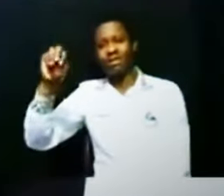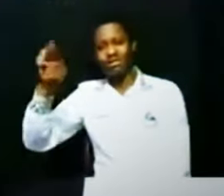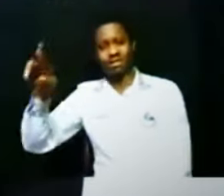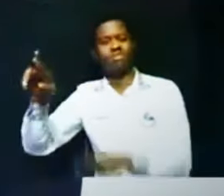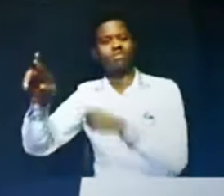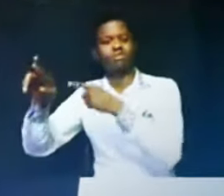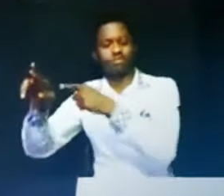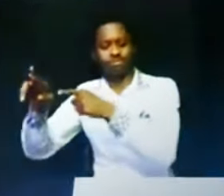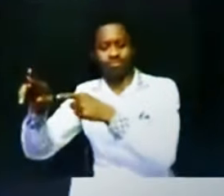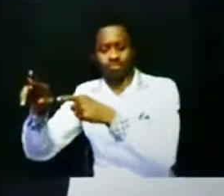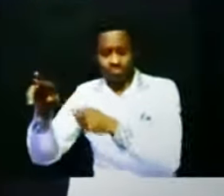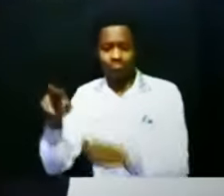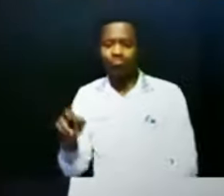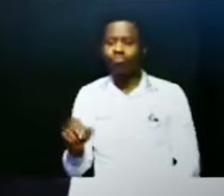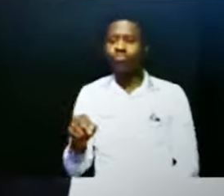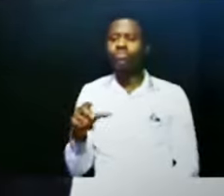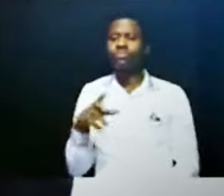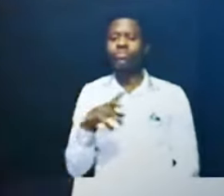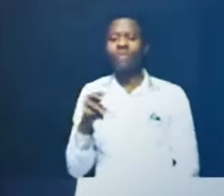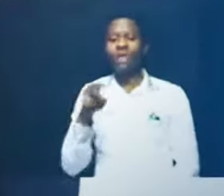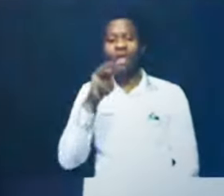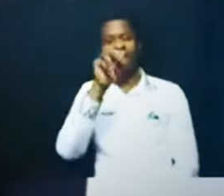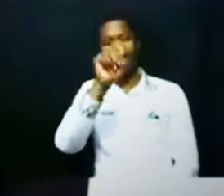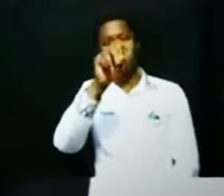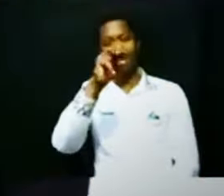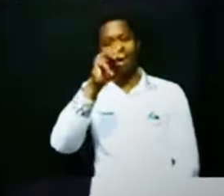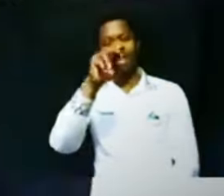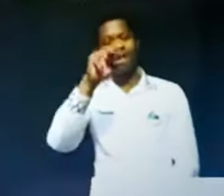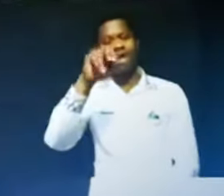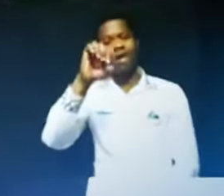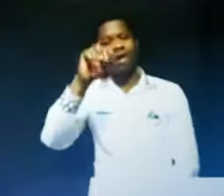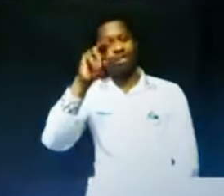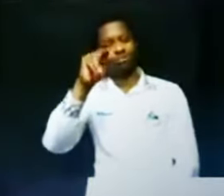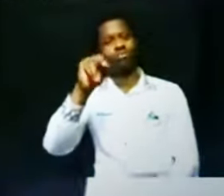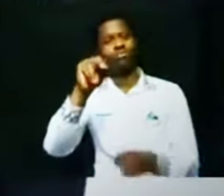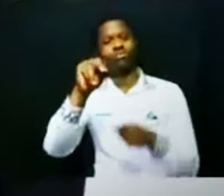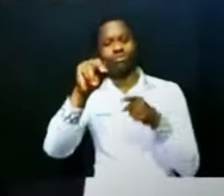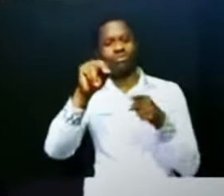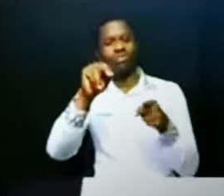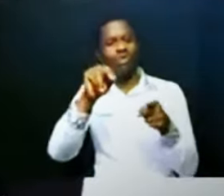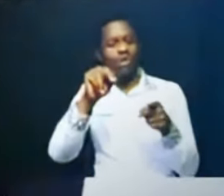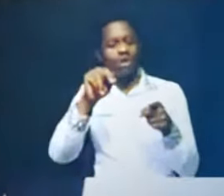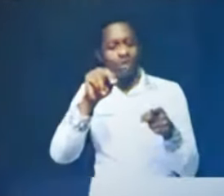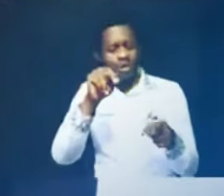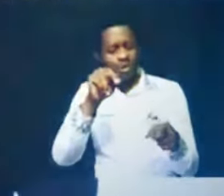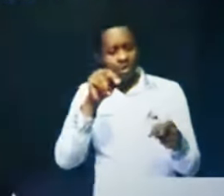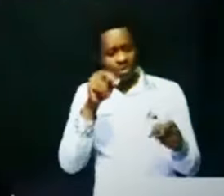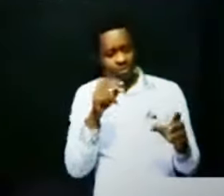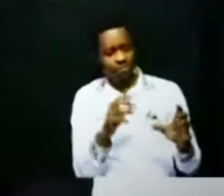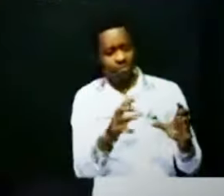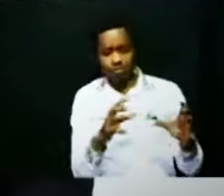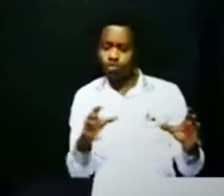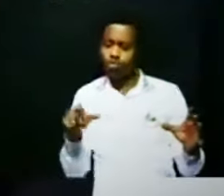eldest son of David, fell desperately in love with her.